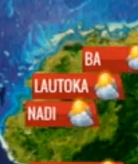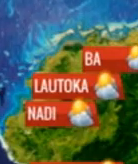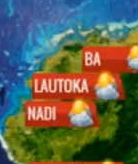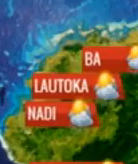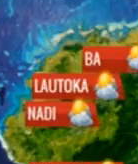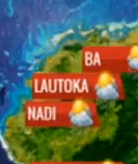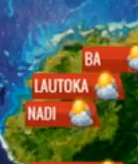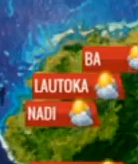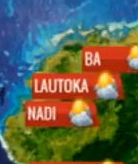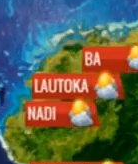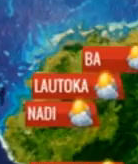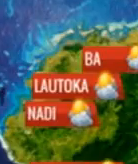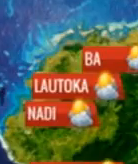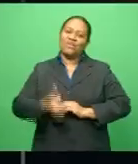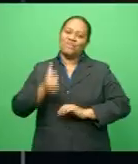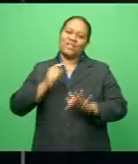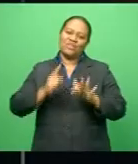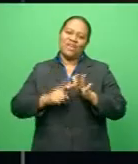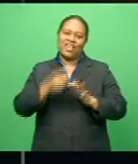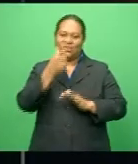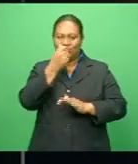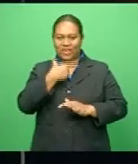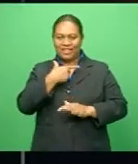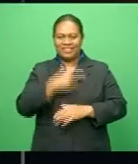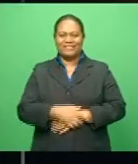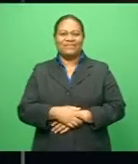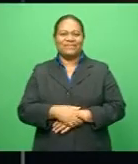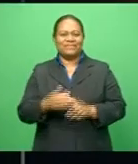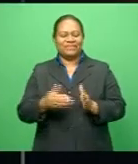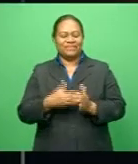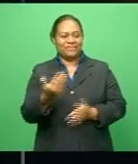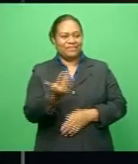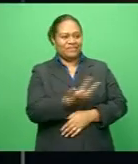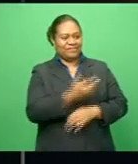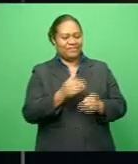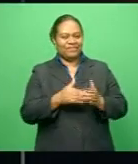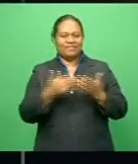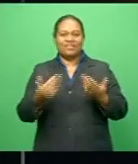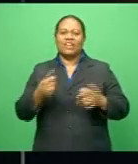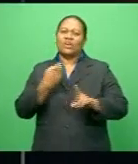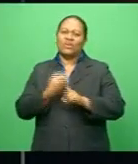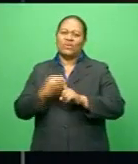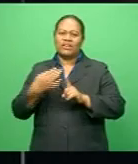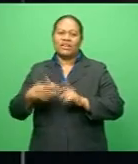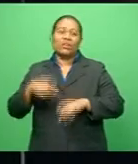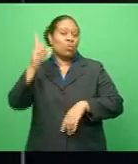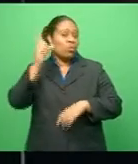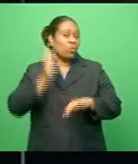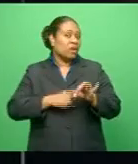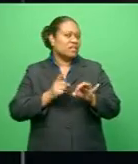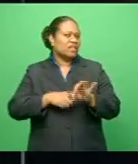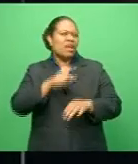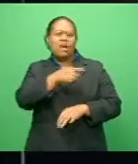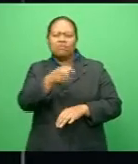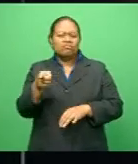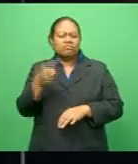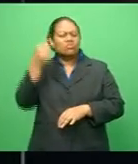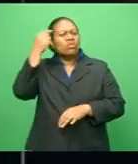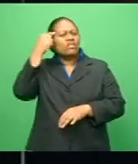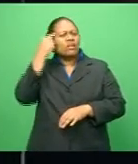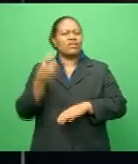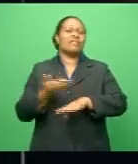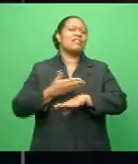for now, and it's back to Edwin. Thank you, Kritika. And in Fijian Pulse tonight, we ask, what do you think of the